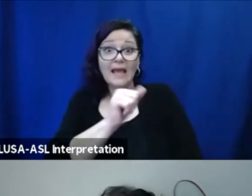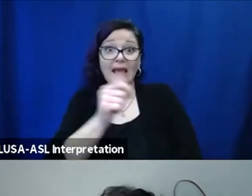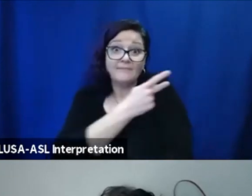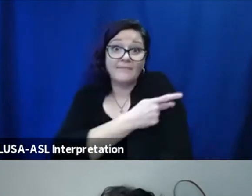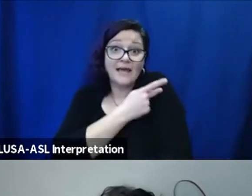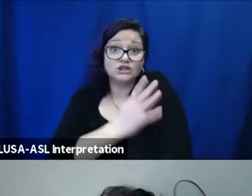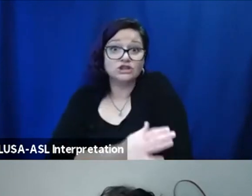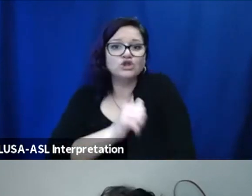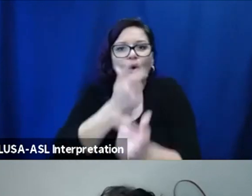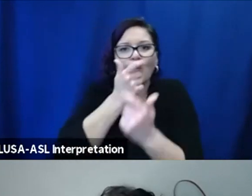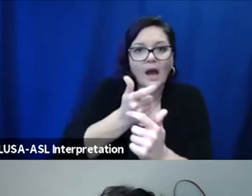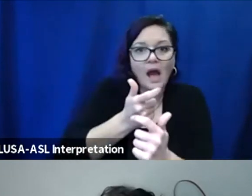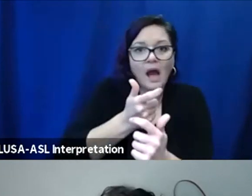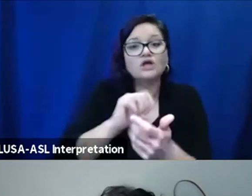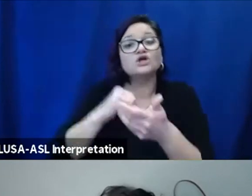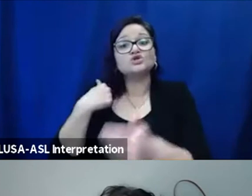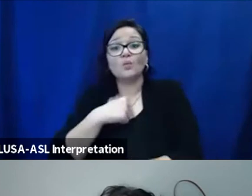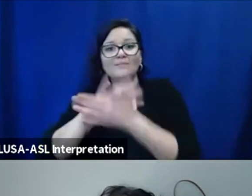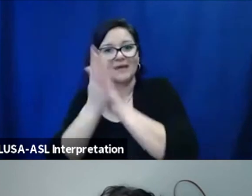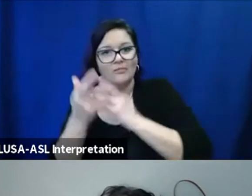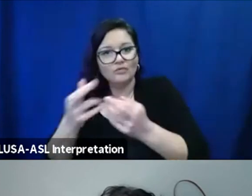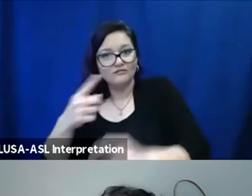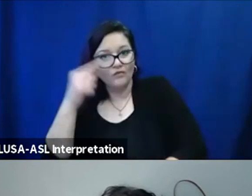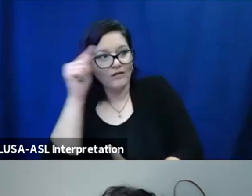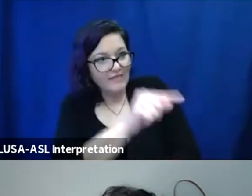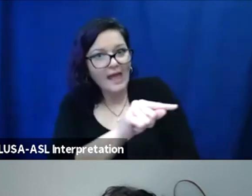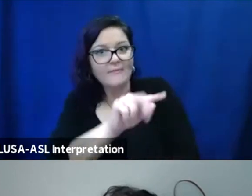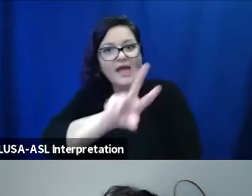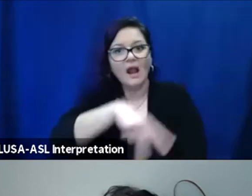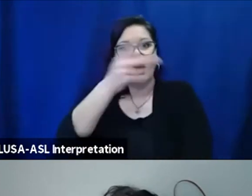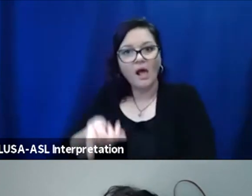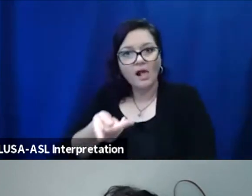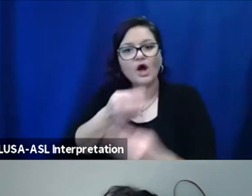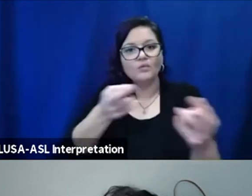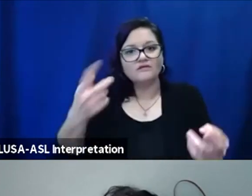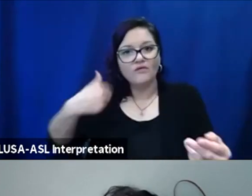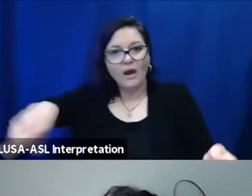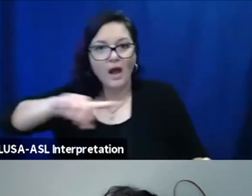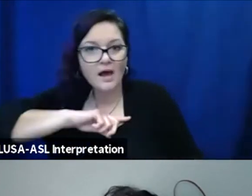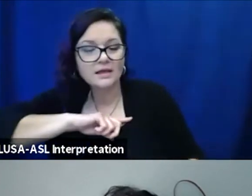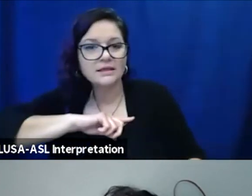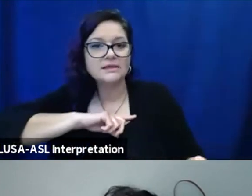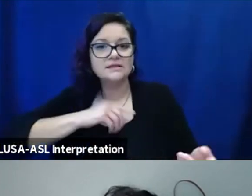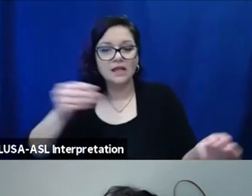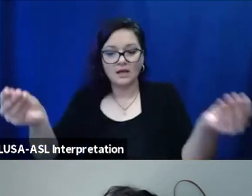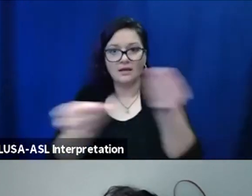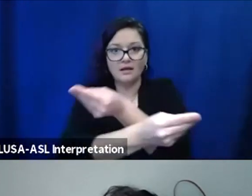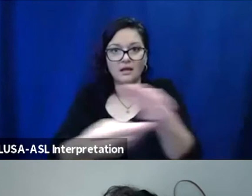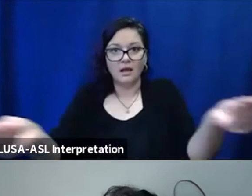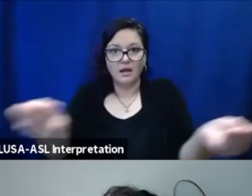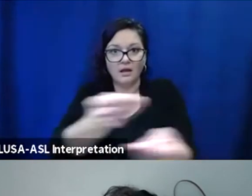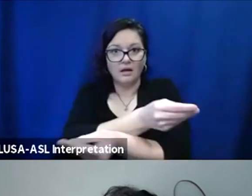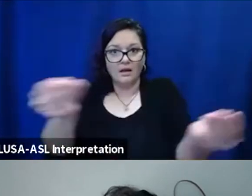became both a resource for them, and the VA hospital became a resource for us in terms of kind of fundamentally learning